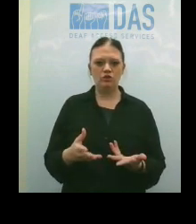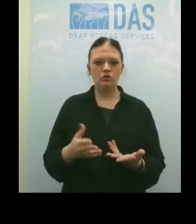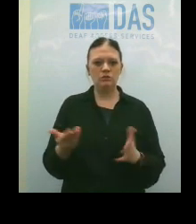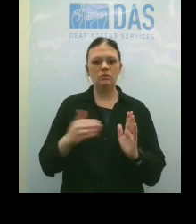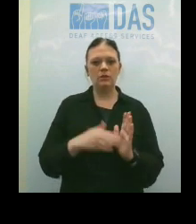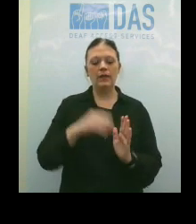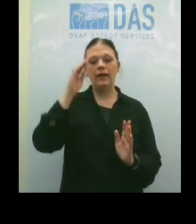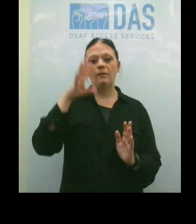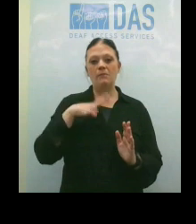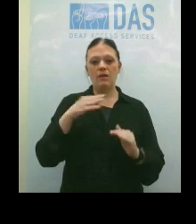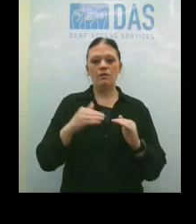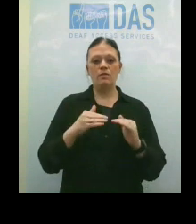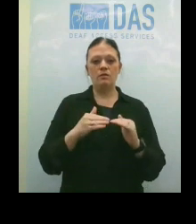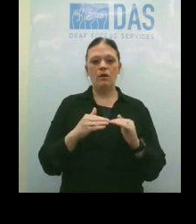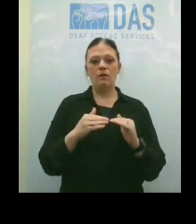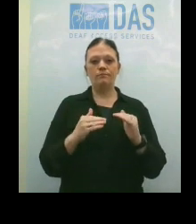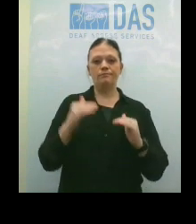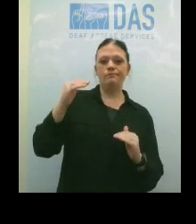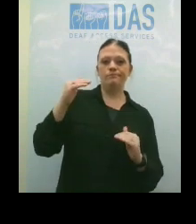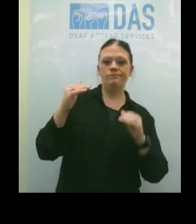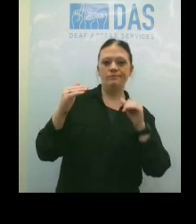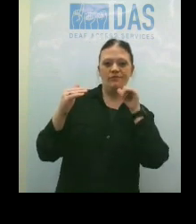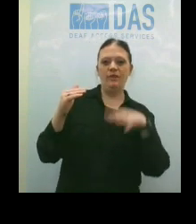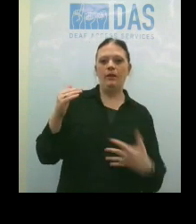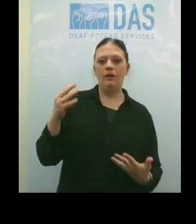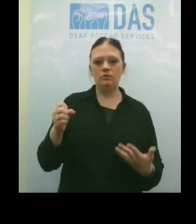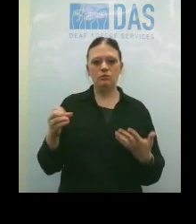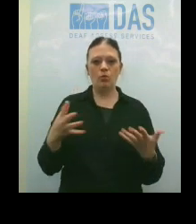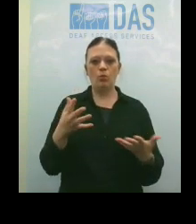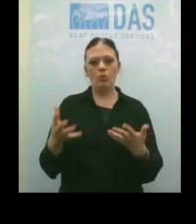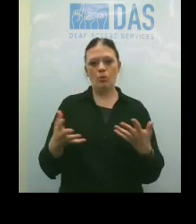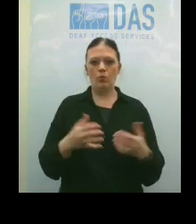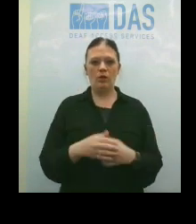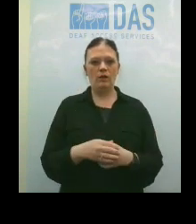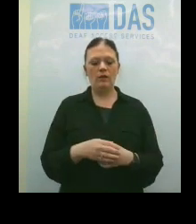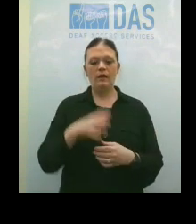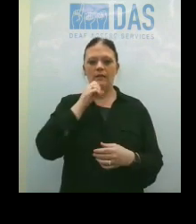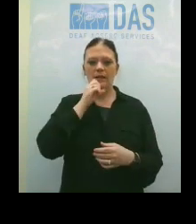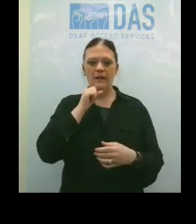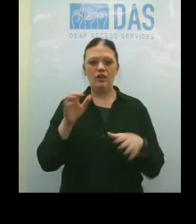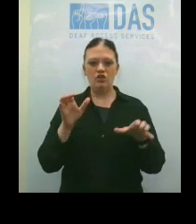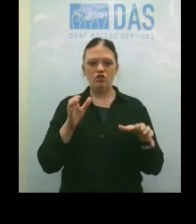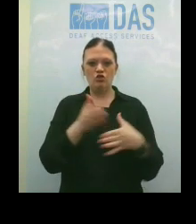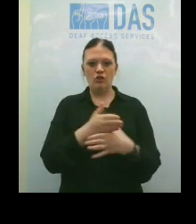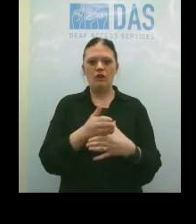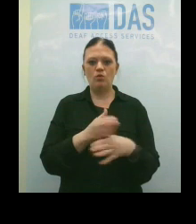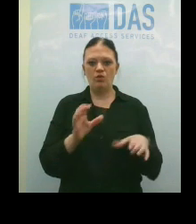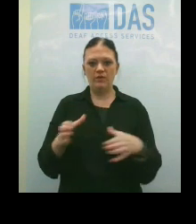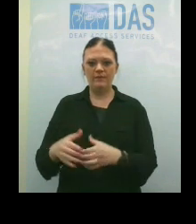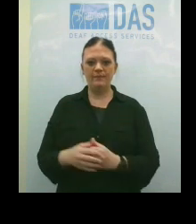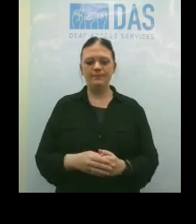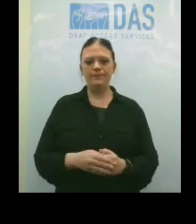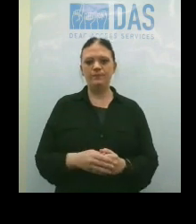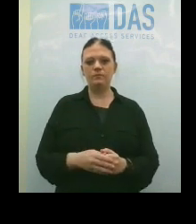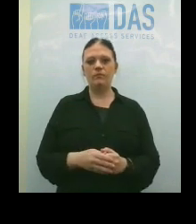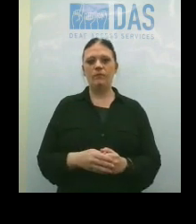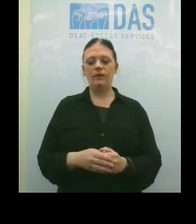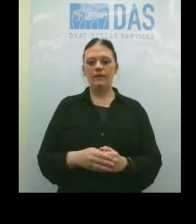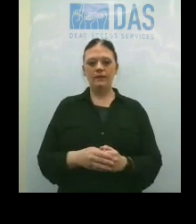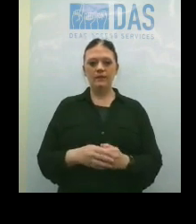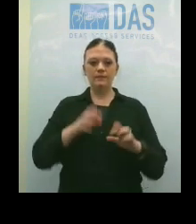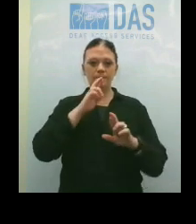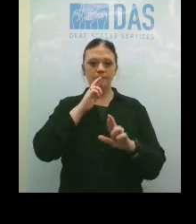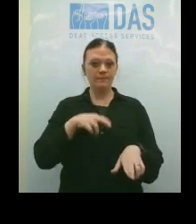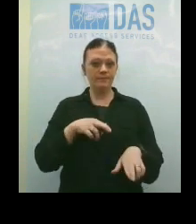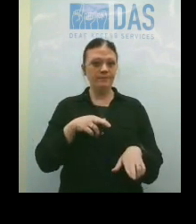males have exceeded females 176 to 170 in the age categories. Our response, of course,